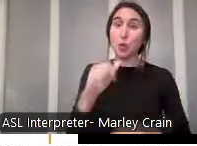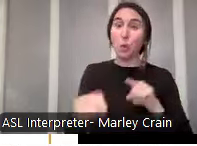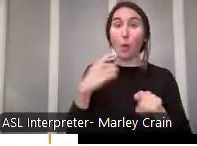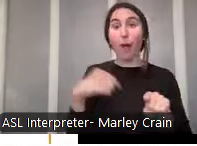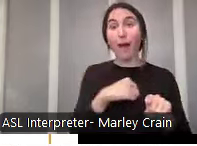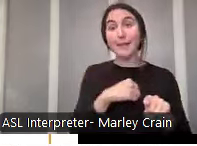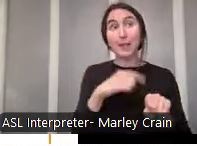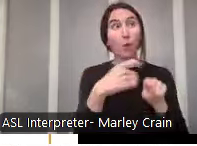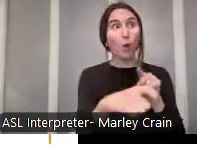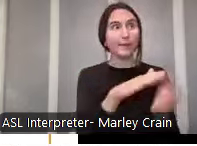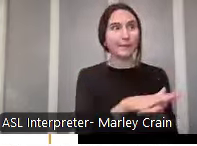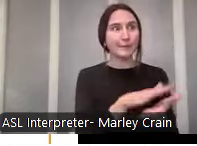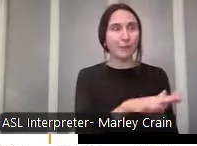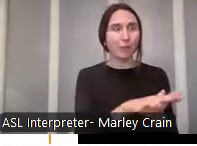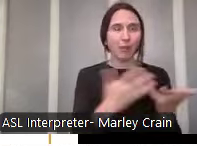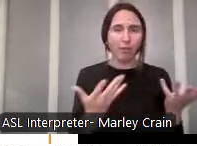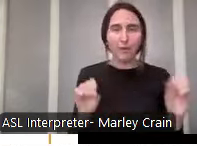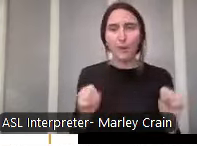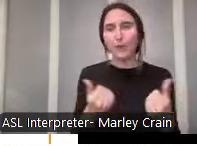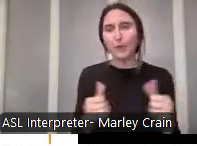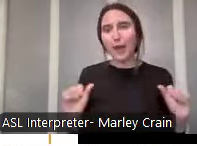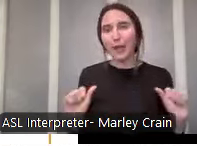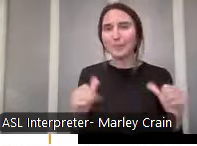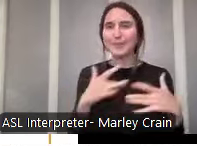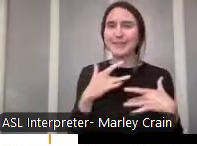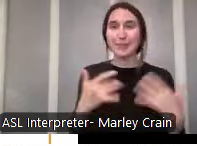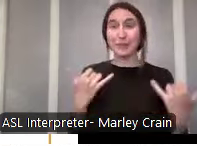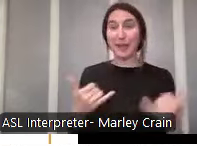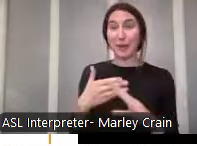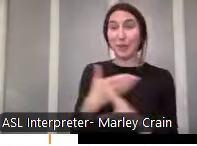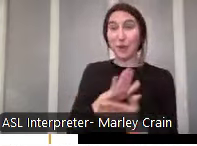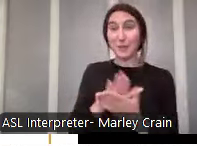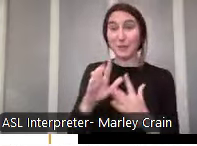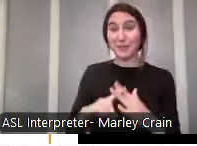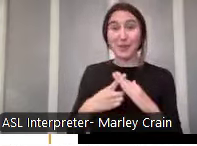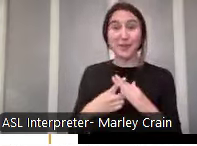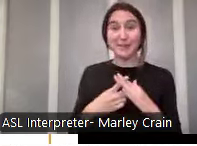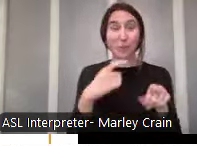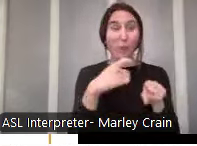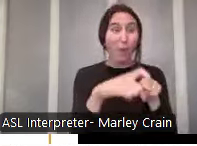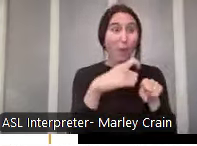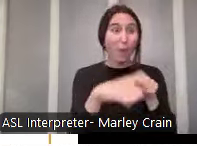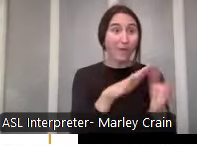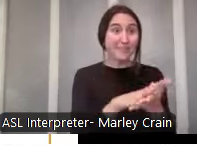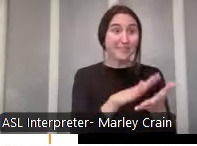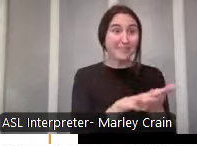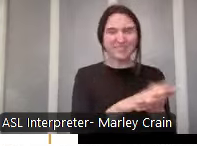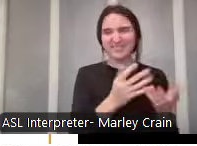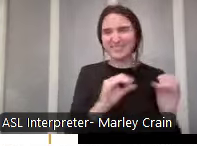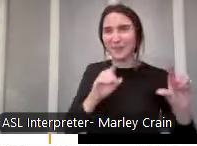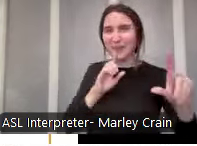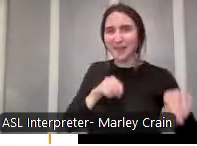example, if you have an issue where the bus company is telling you they're not going to provide something your child needs, you should